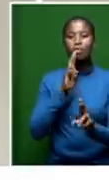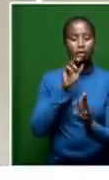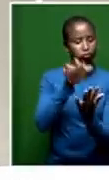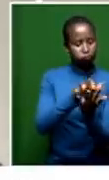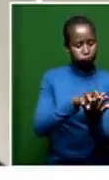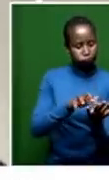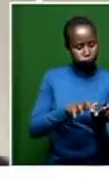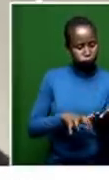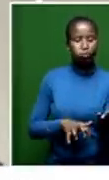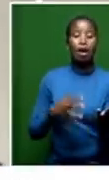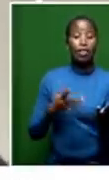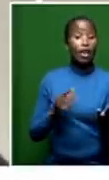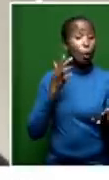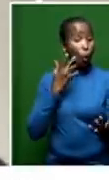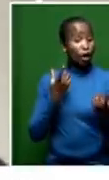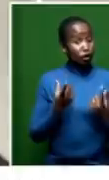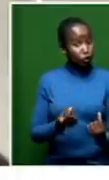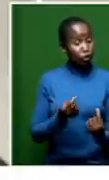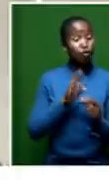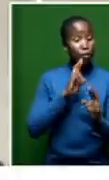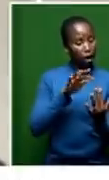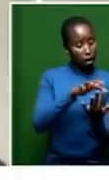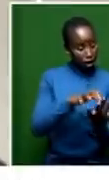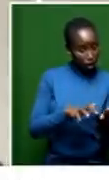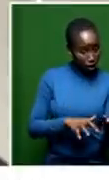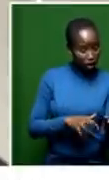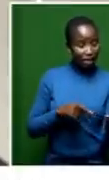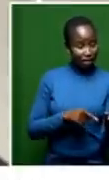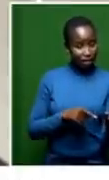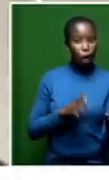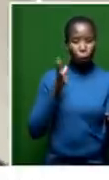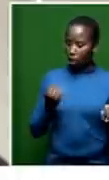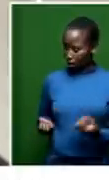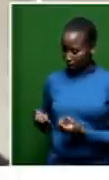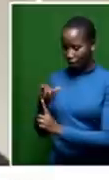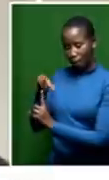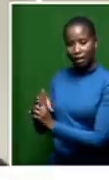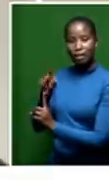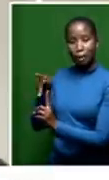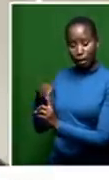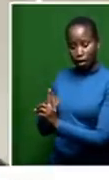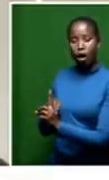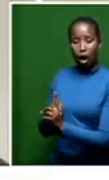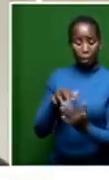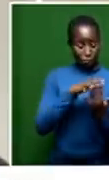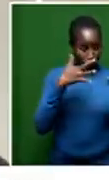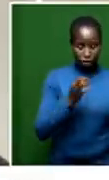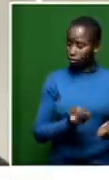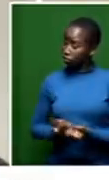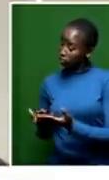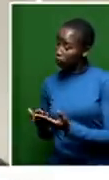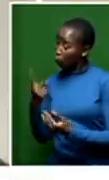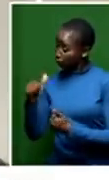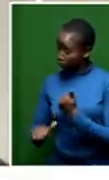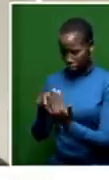we write that draft report, before we endorse it, we'll give her a month to read the report that would have made